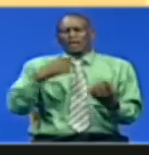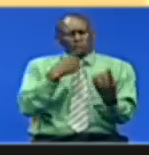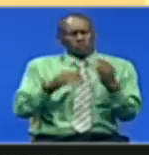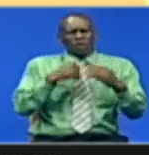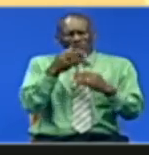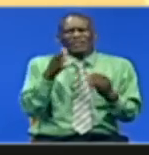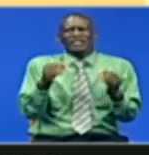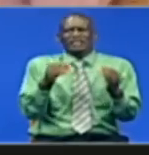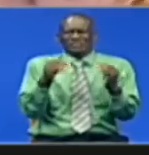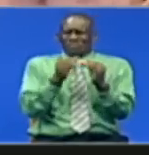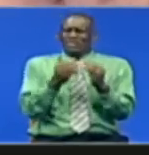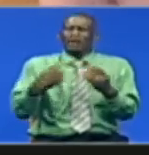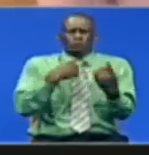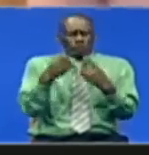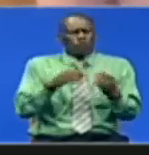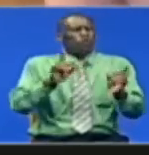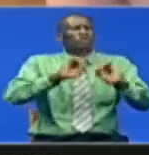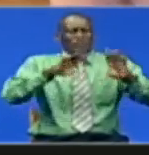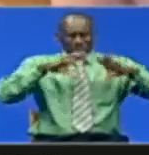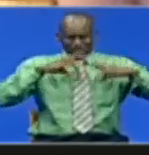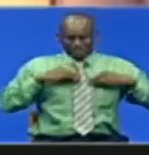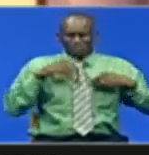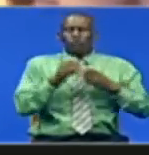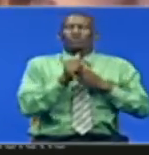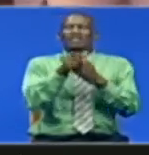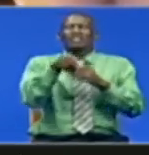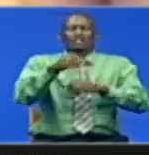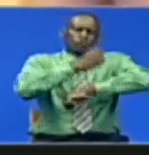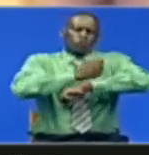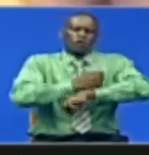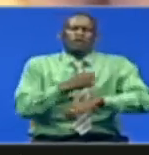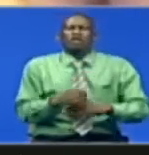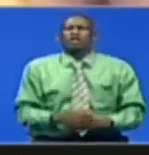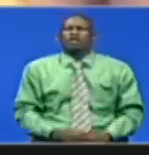not allow you to sit in that school. Zakis Masame, NTV, Bungoma.